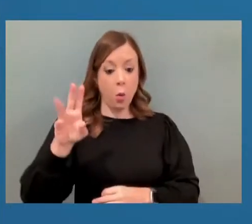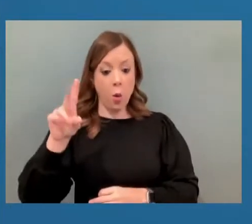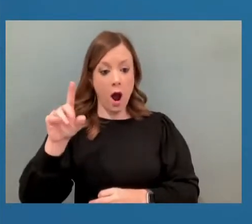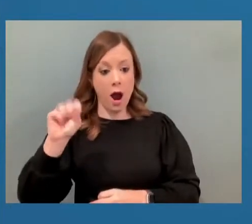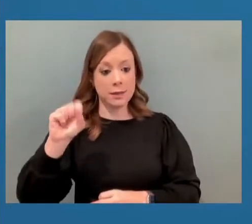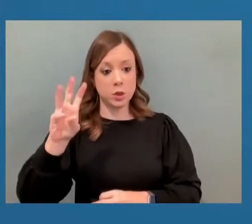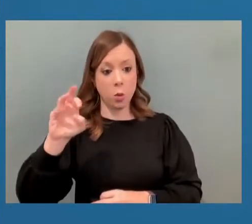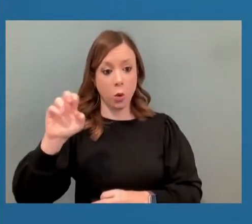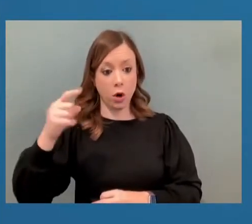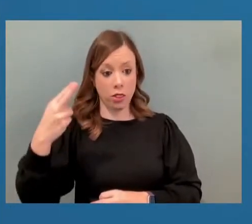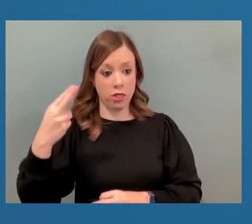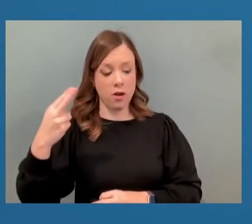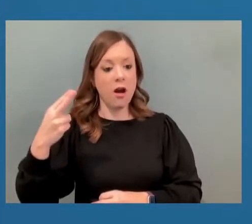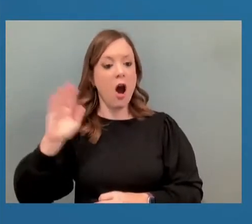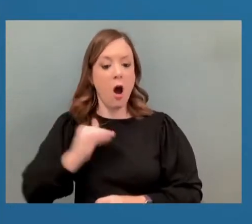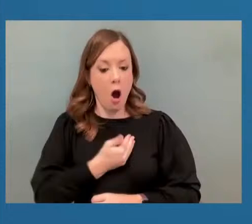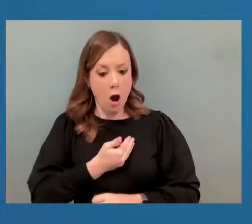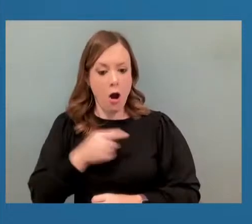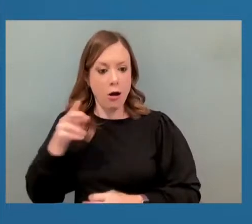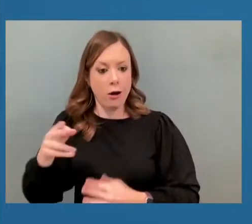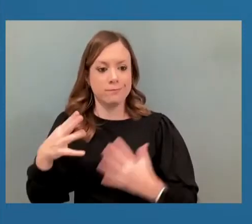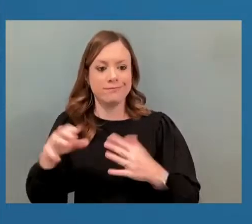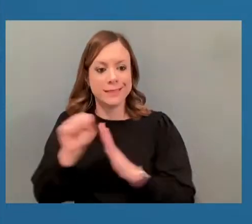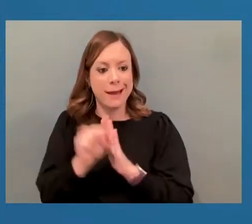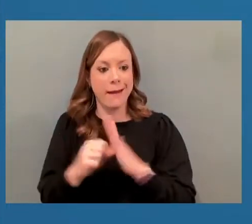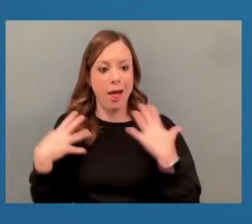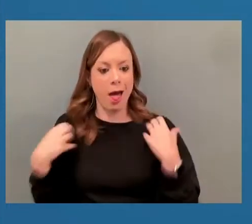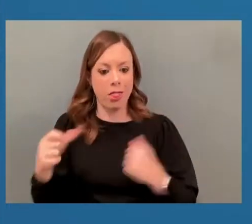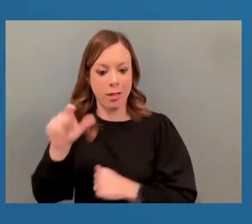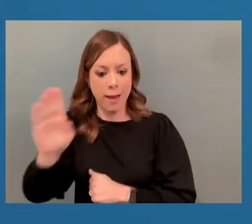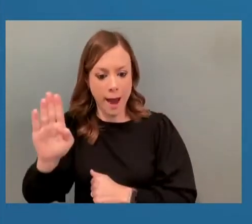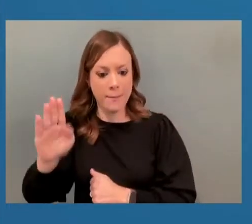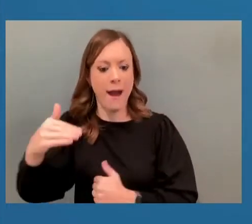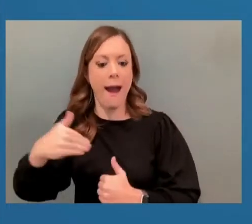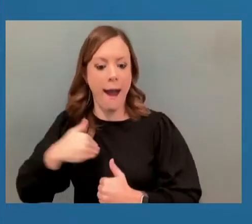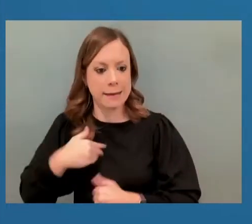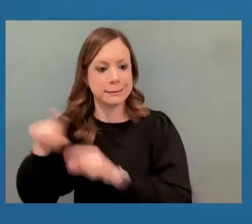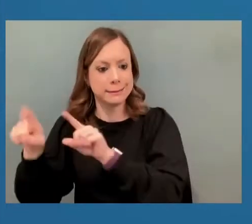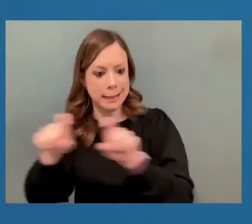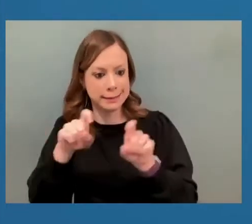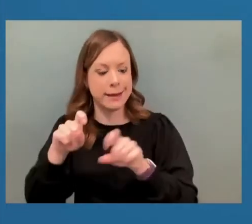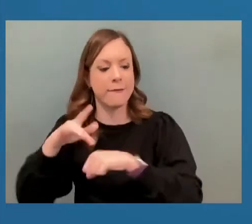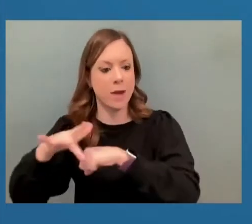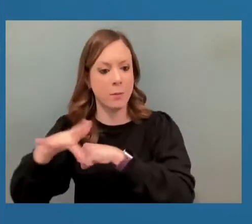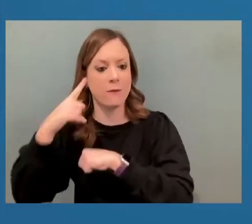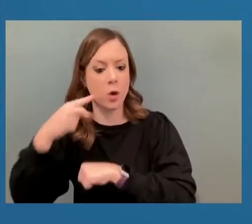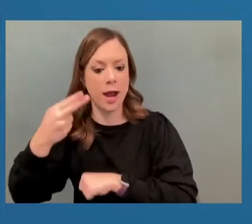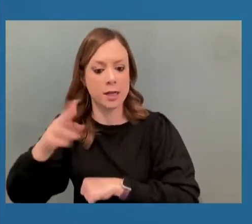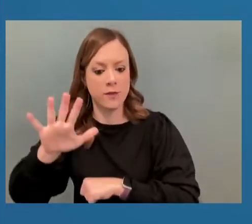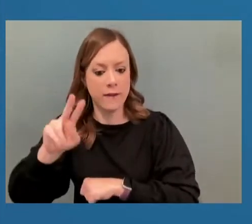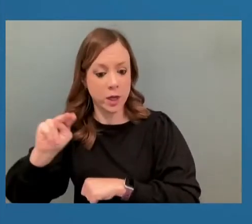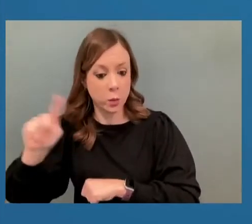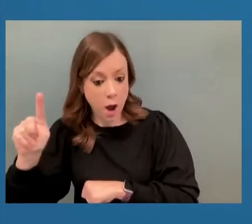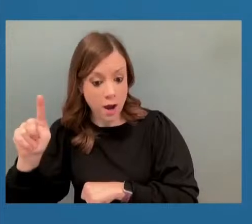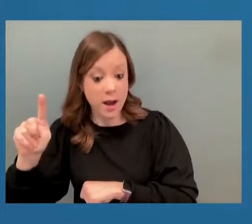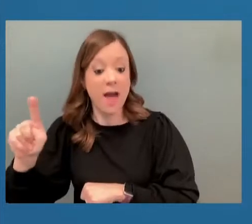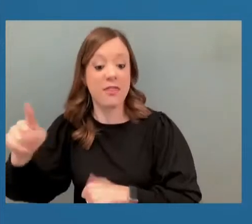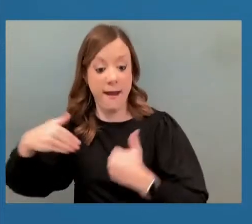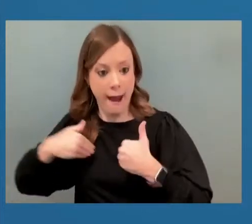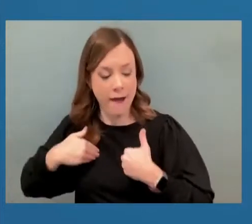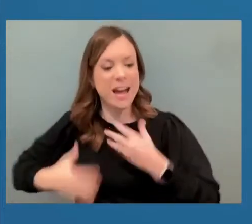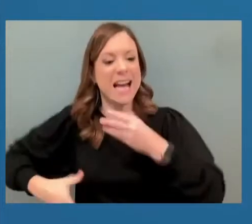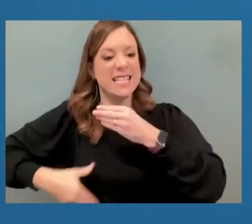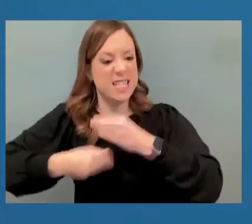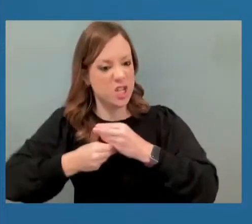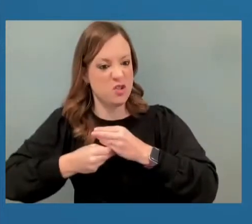H5N1 and substantial additional surge capacity if needed. Our laboratory has additional supplies available from a